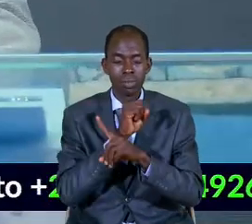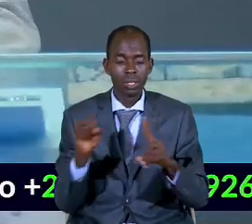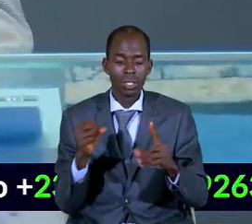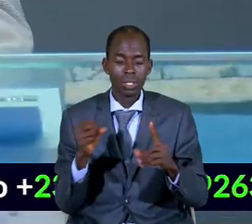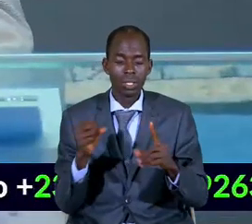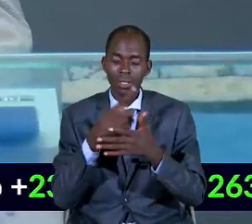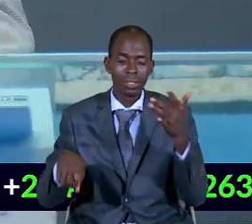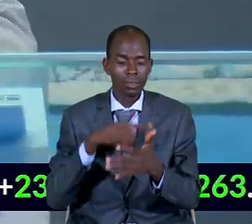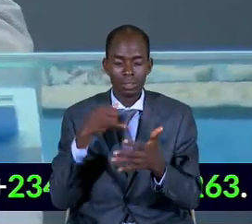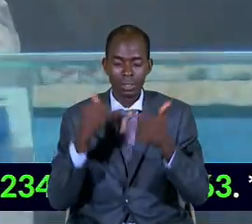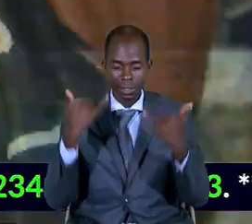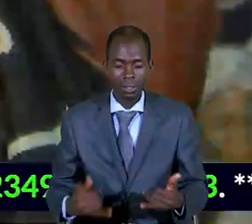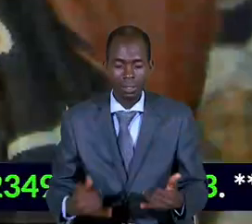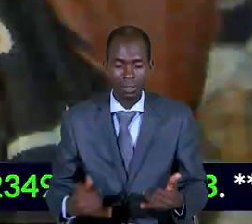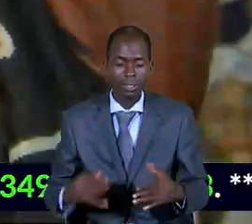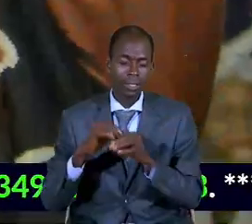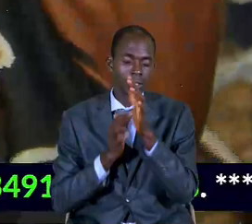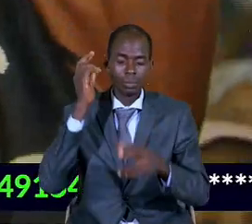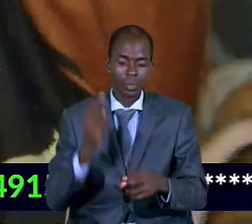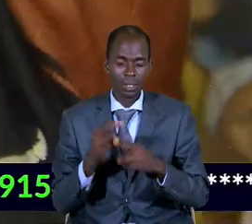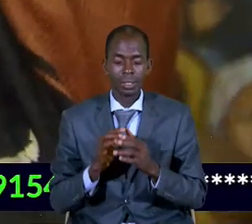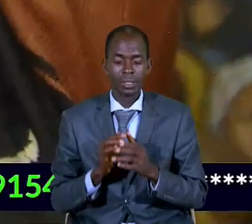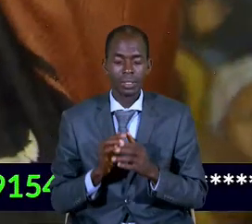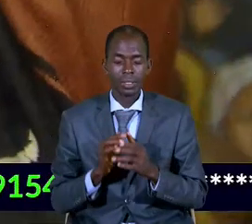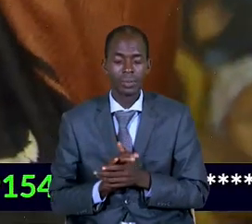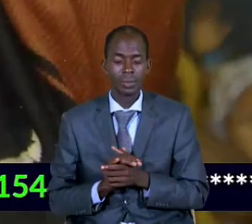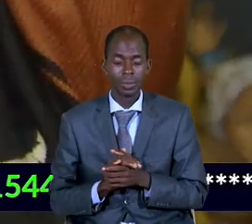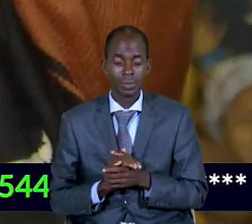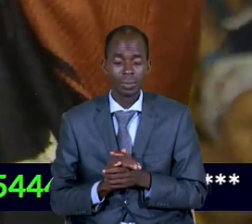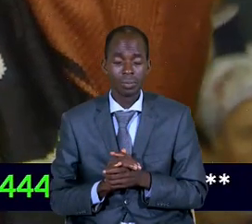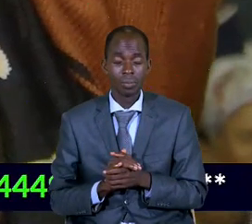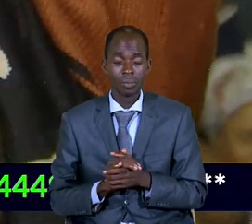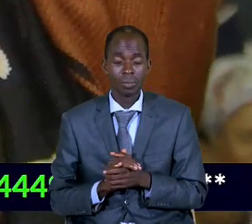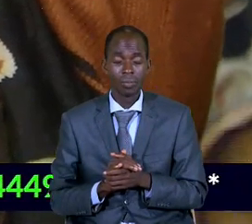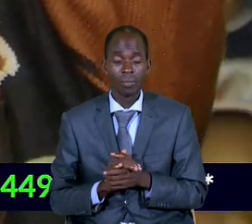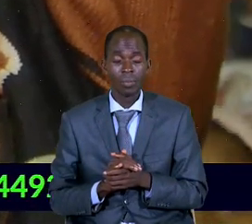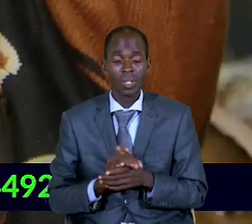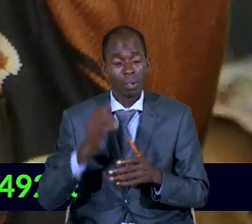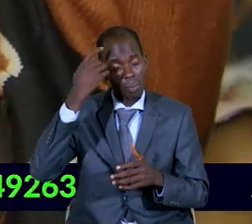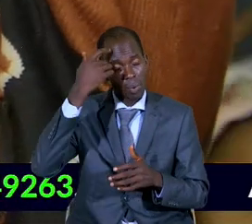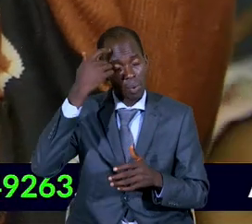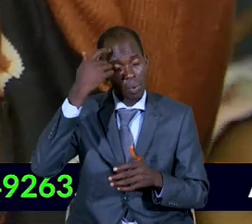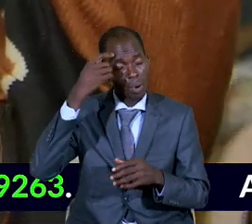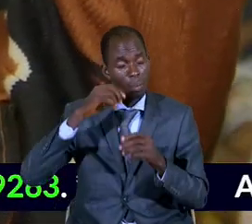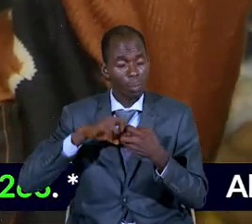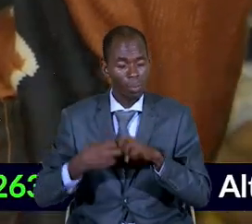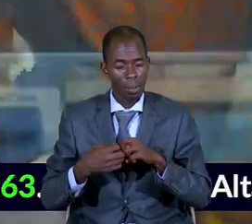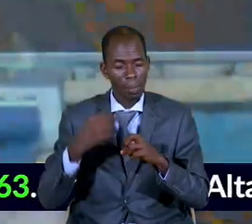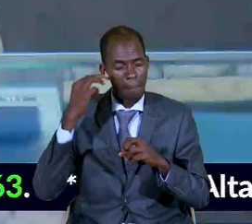cancel it now in Jesus' name. Brain problem,